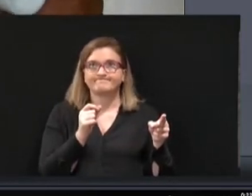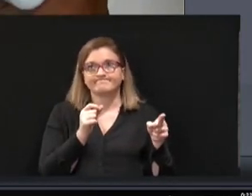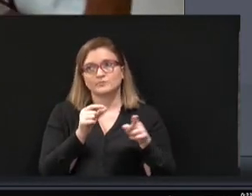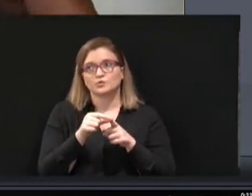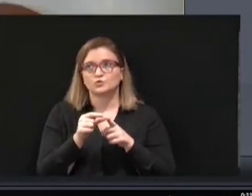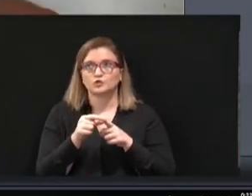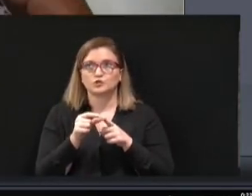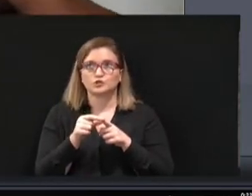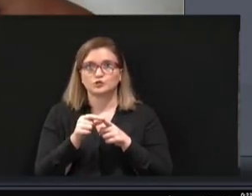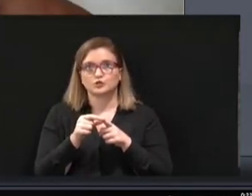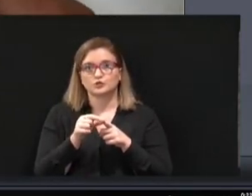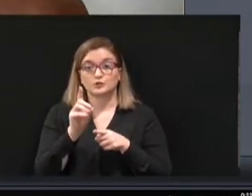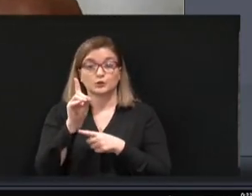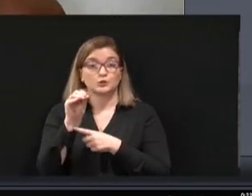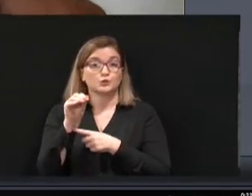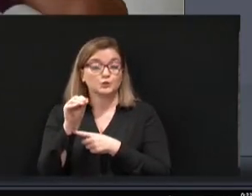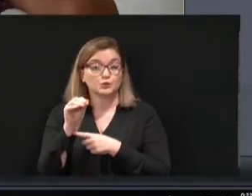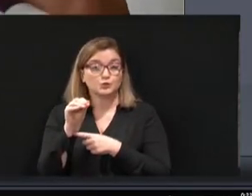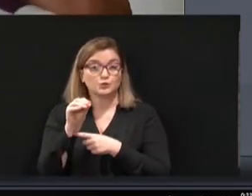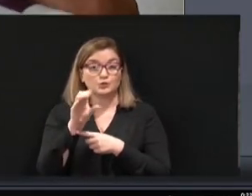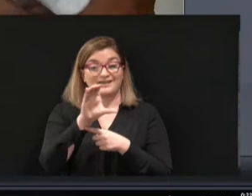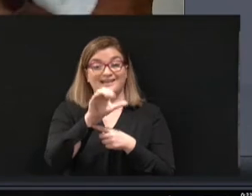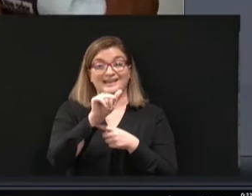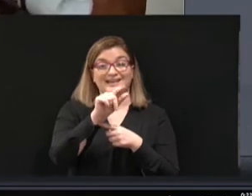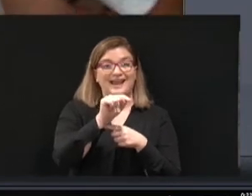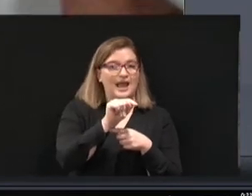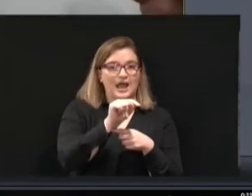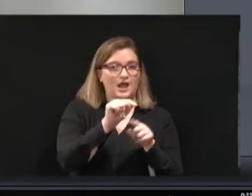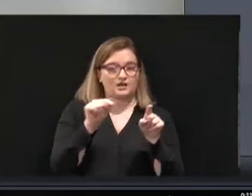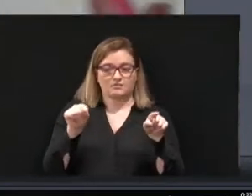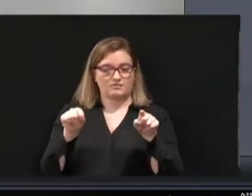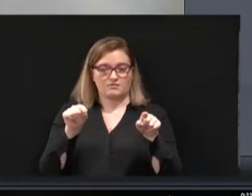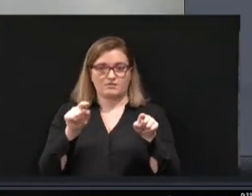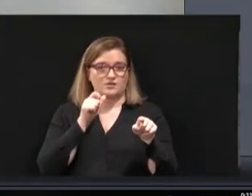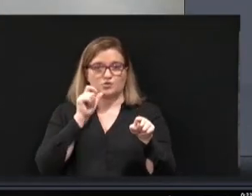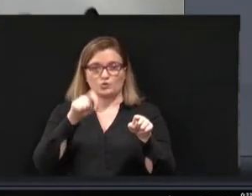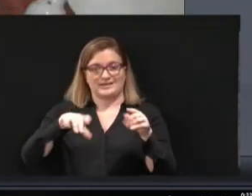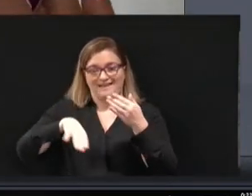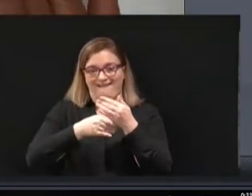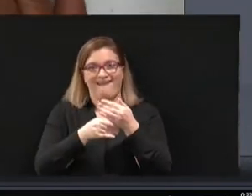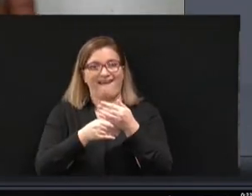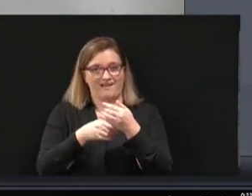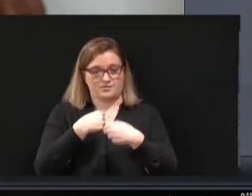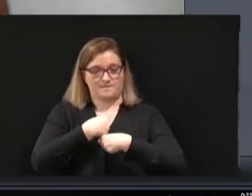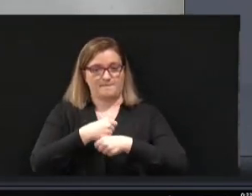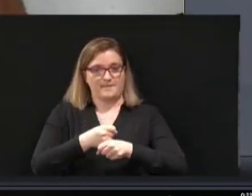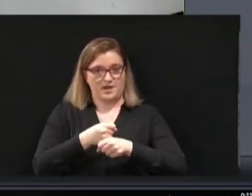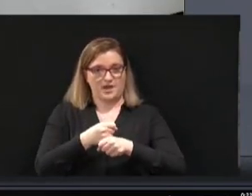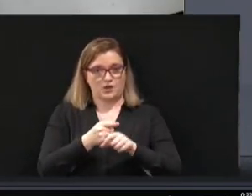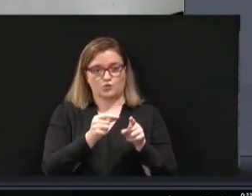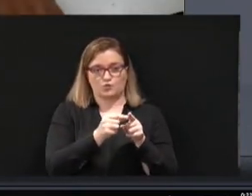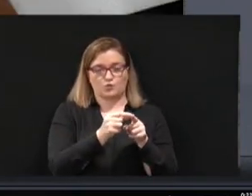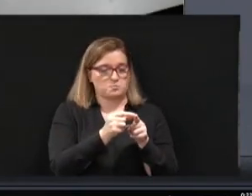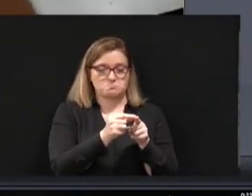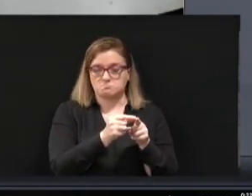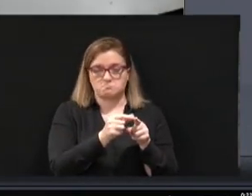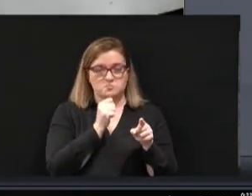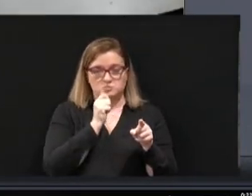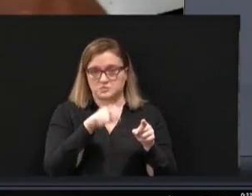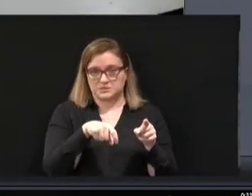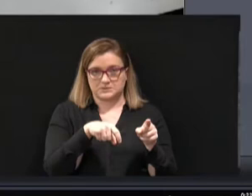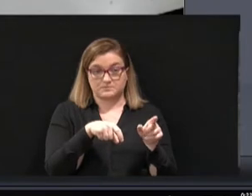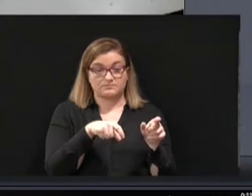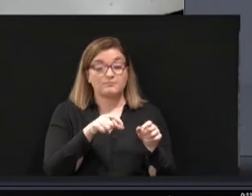do, or if I had the word cat, I don't have to add anything to make it a word. But if you take a